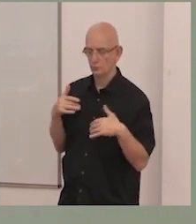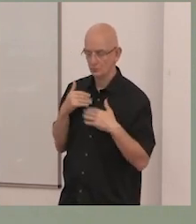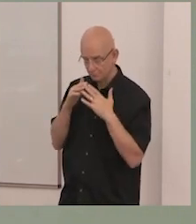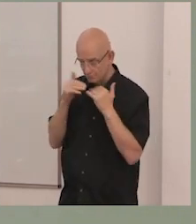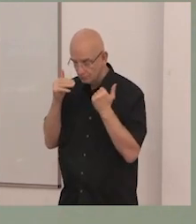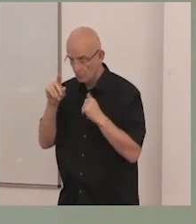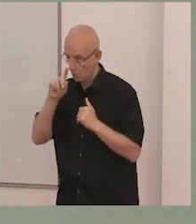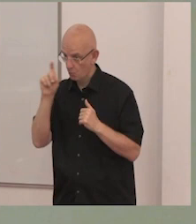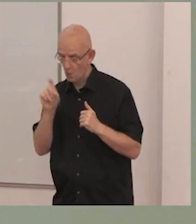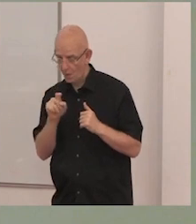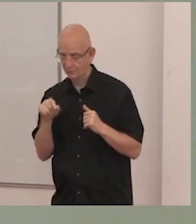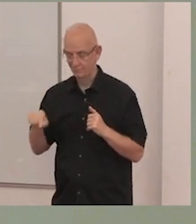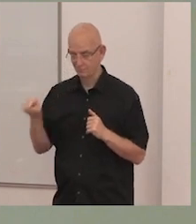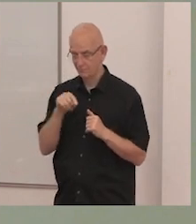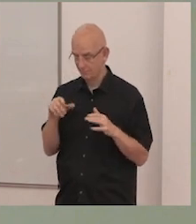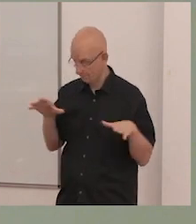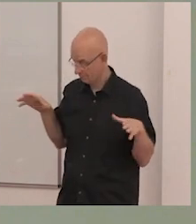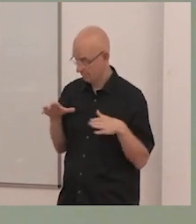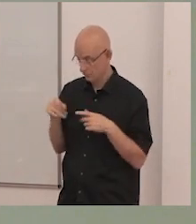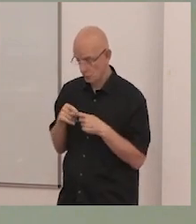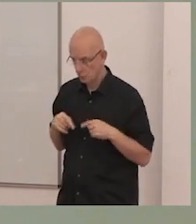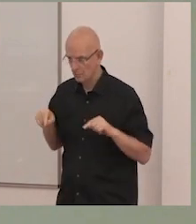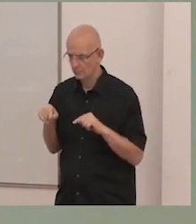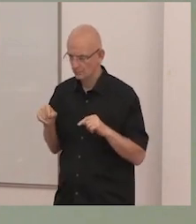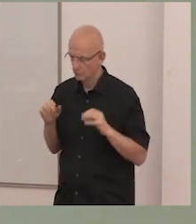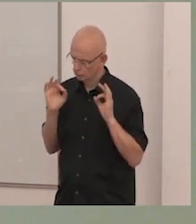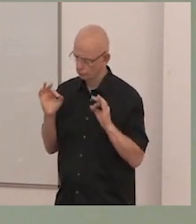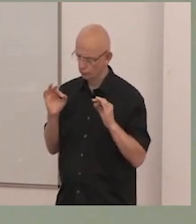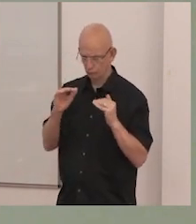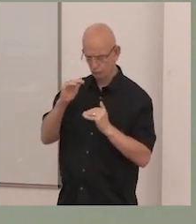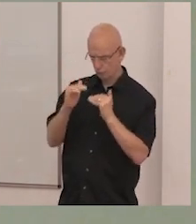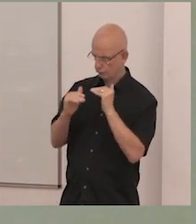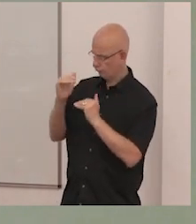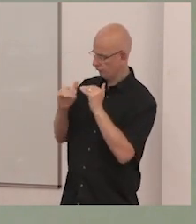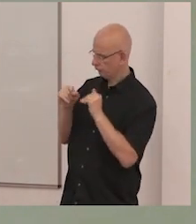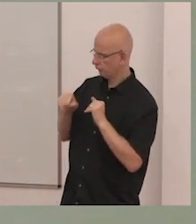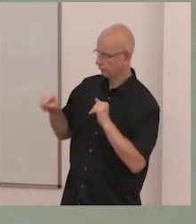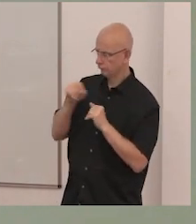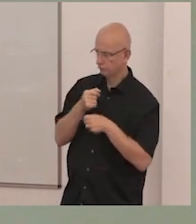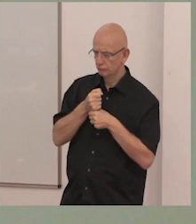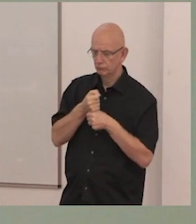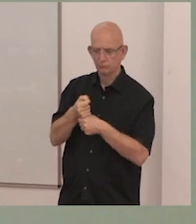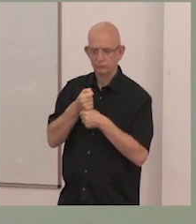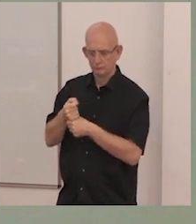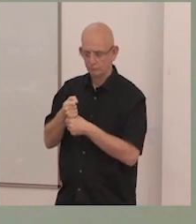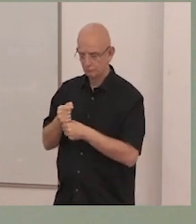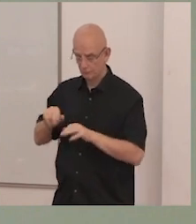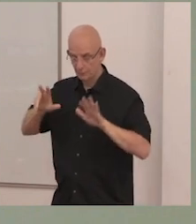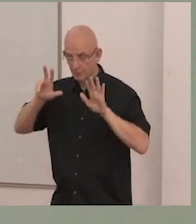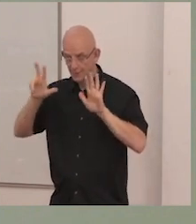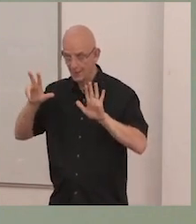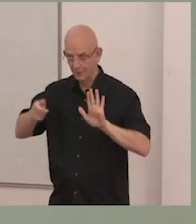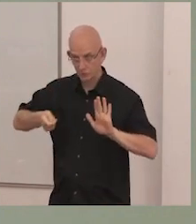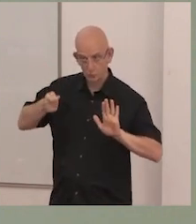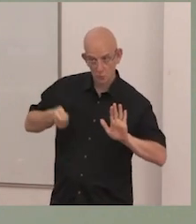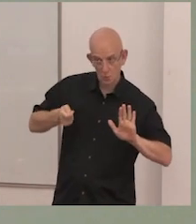good balance. We had 8 lawyers and 8 others, non-lawyers. Both the groups